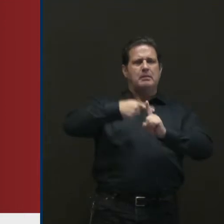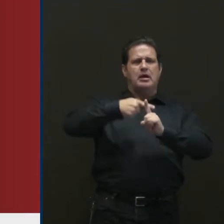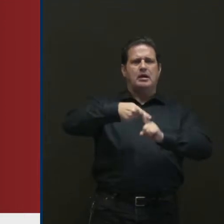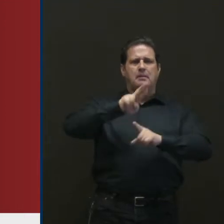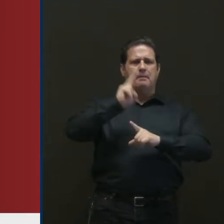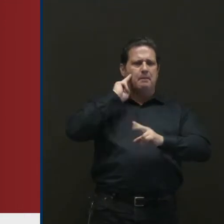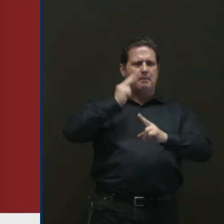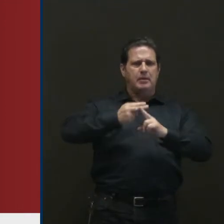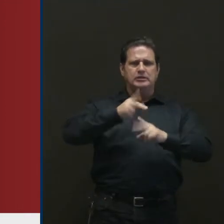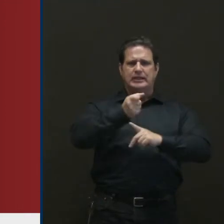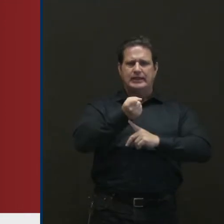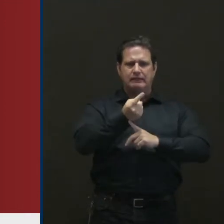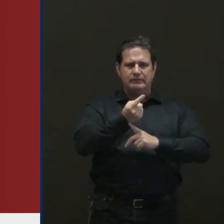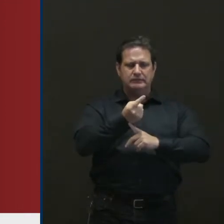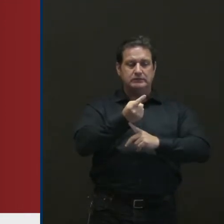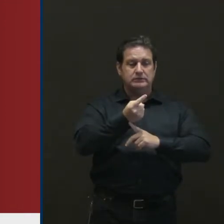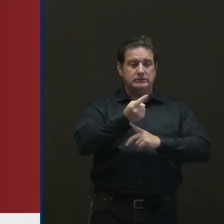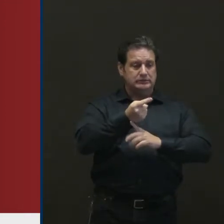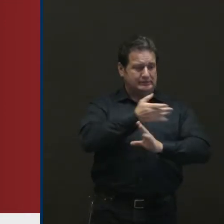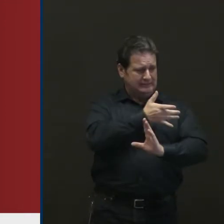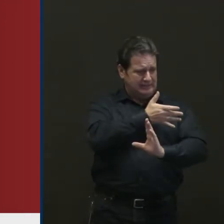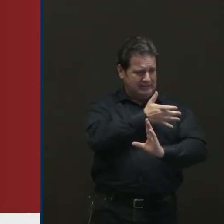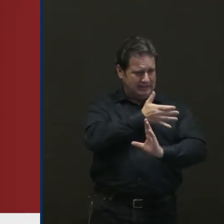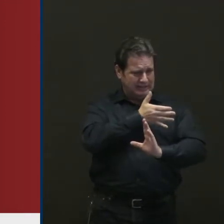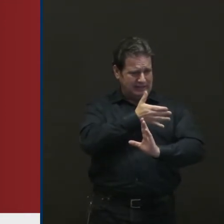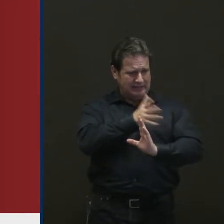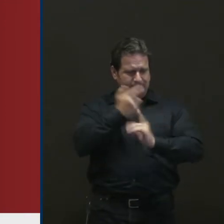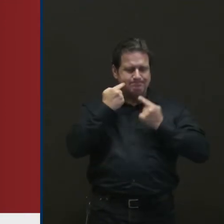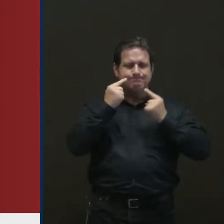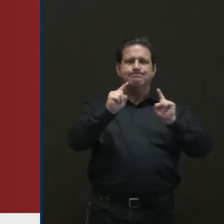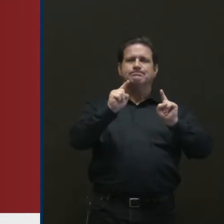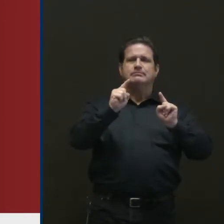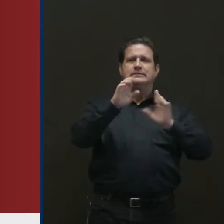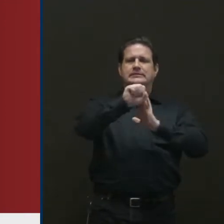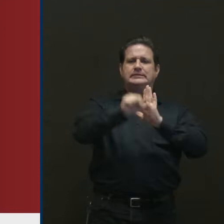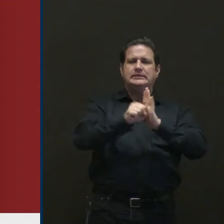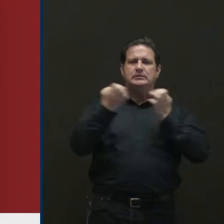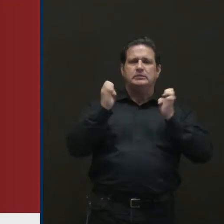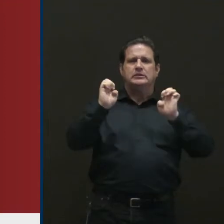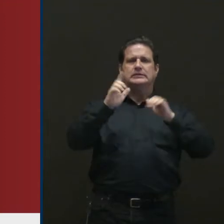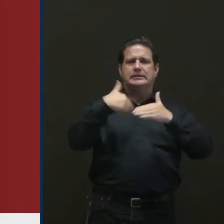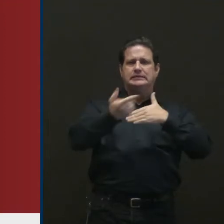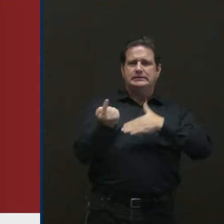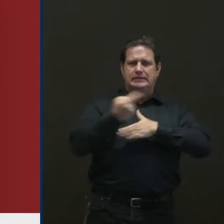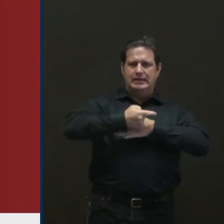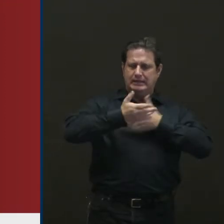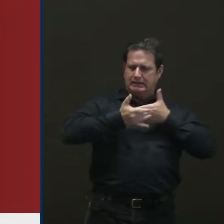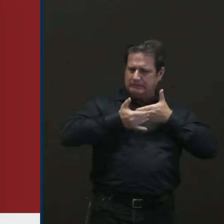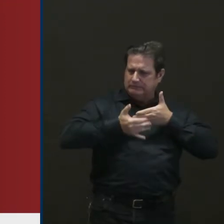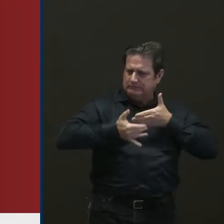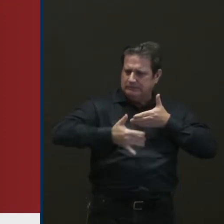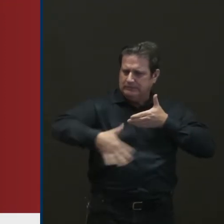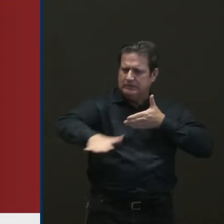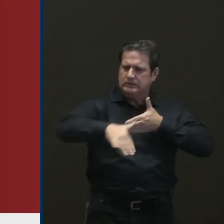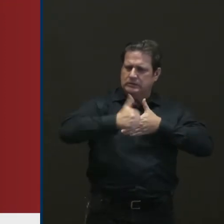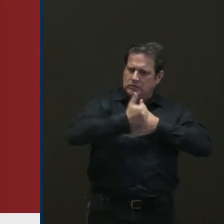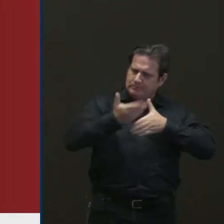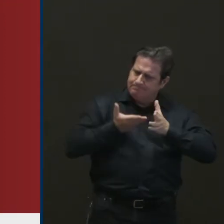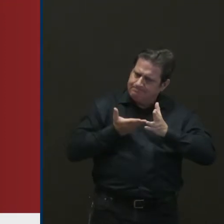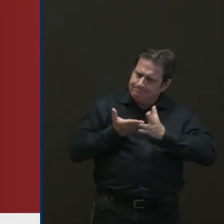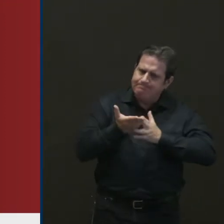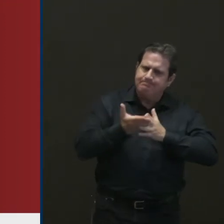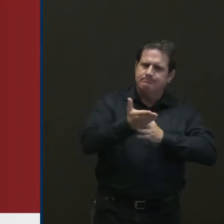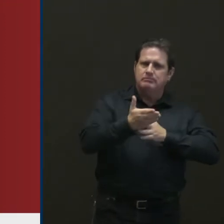March 11th, declared a state of emergency the next day and have been working our way through